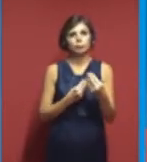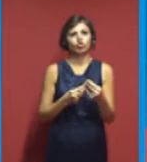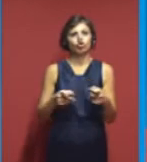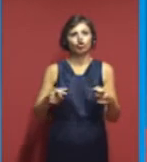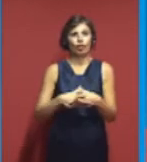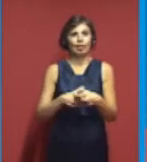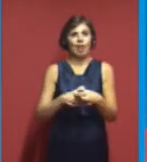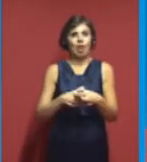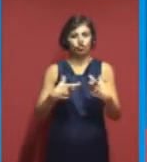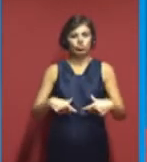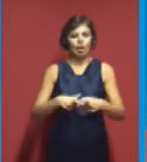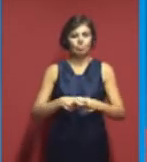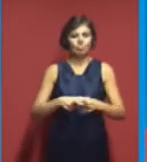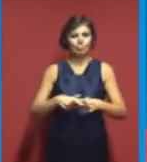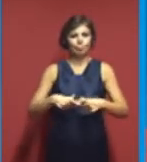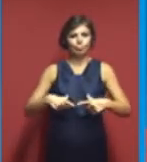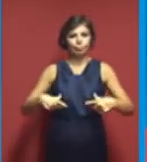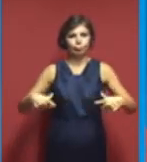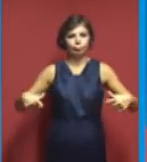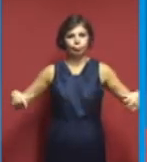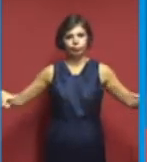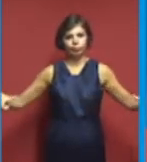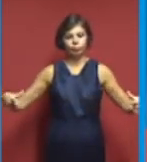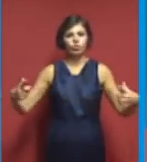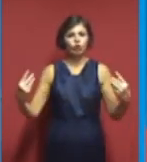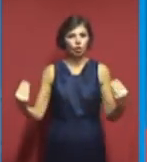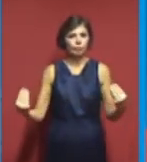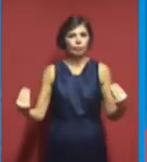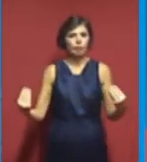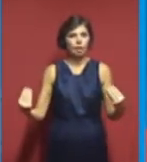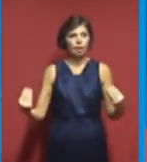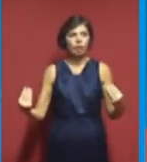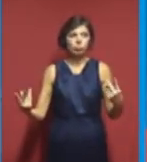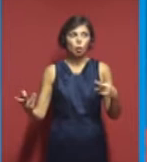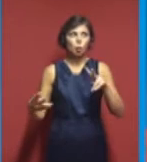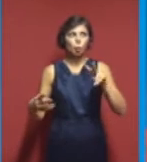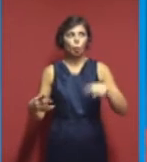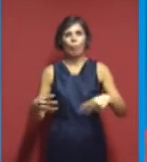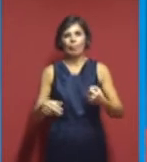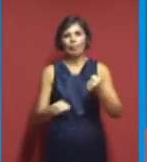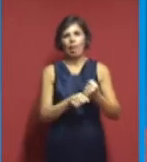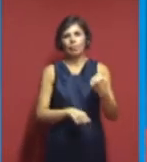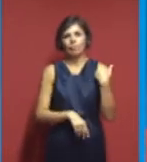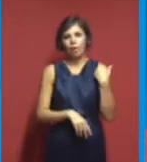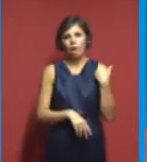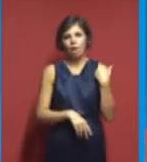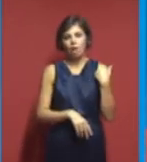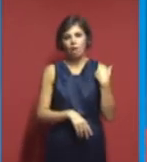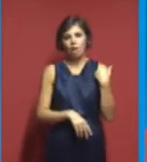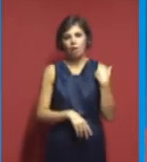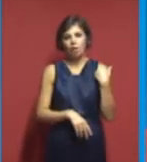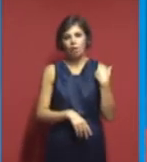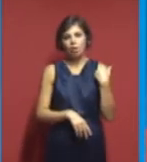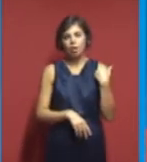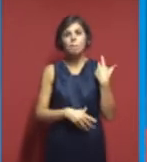was growing so fast, more or less 2,000 years ago. But they had a formula to basically to grow cities as it was expanding.